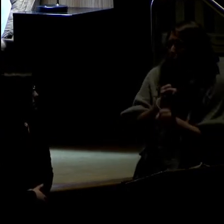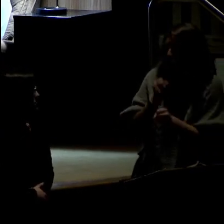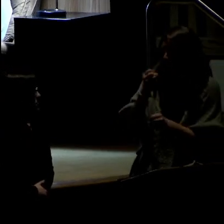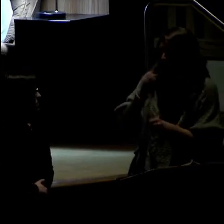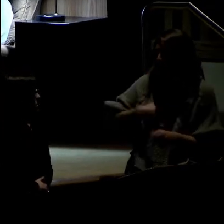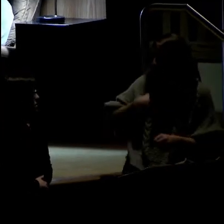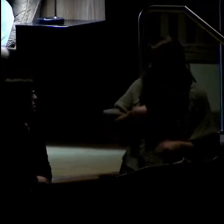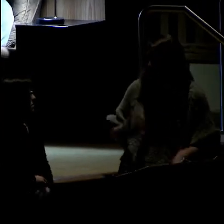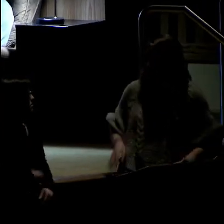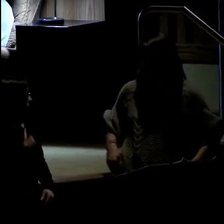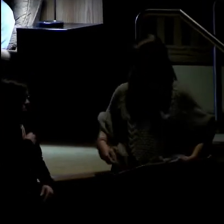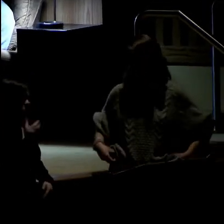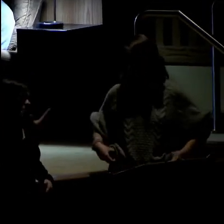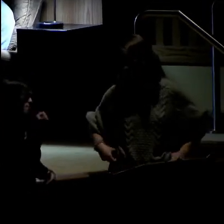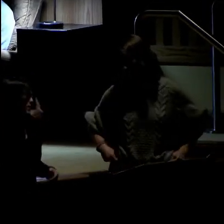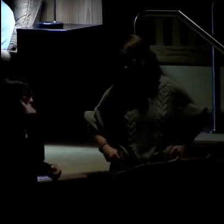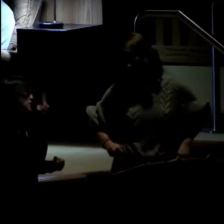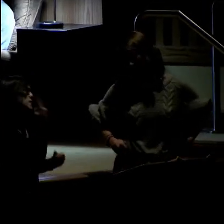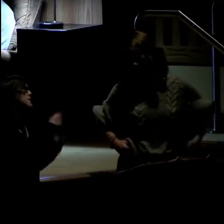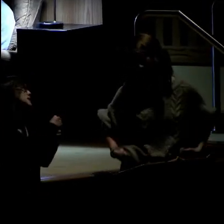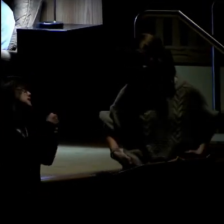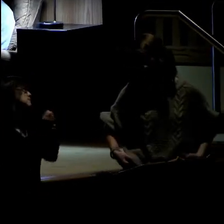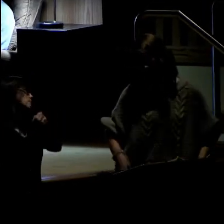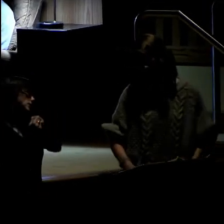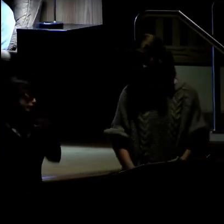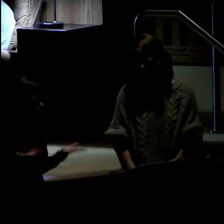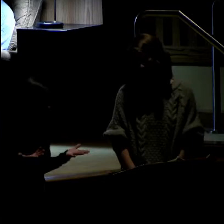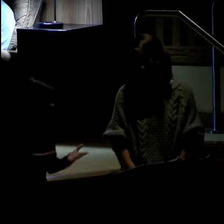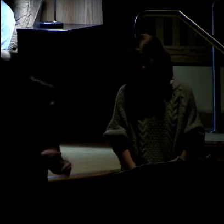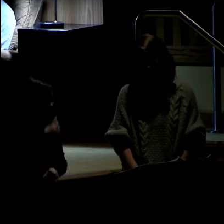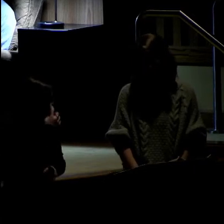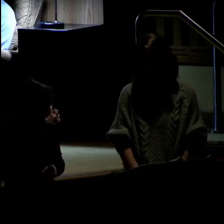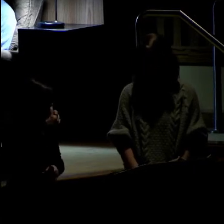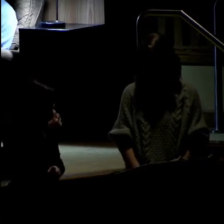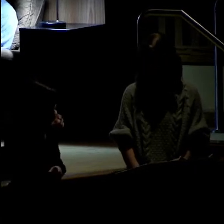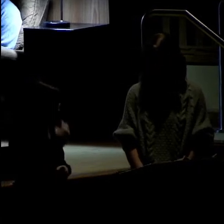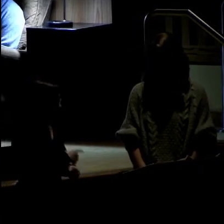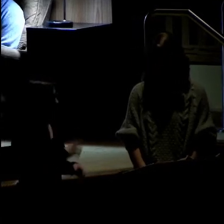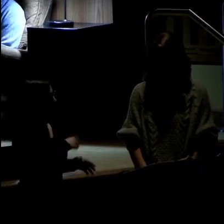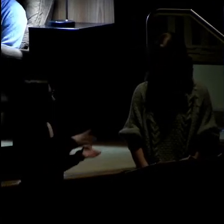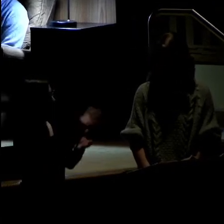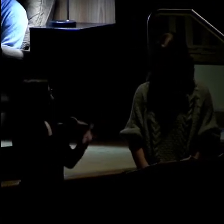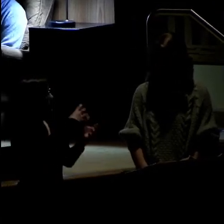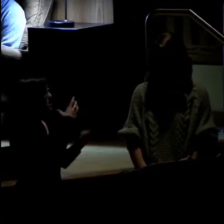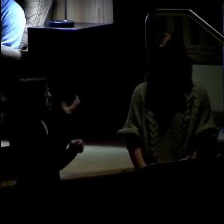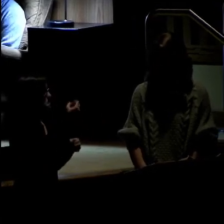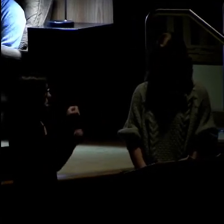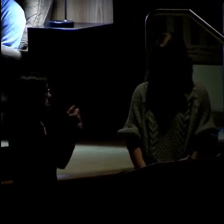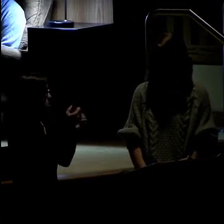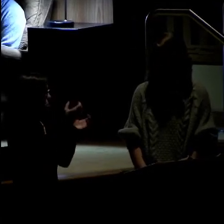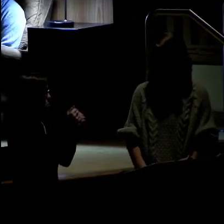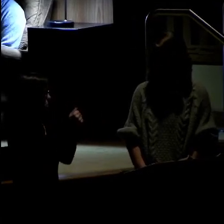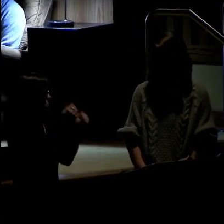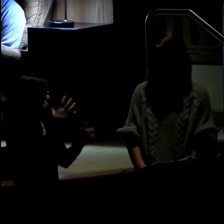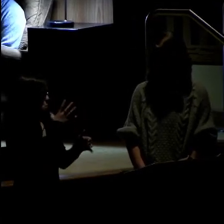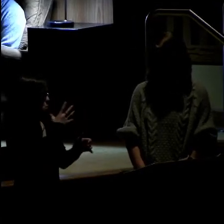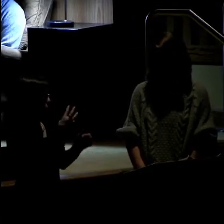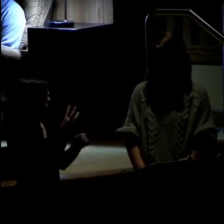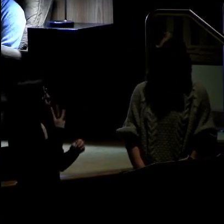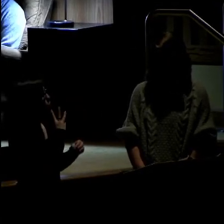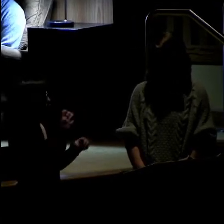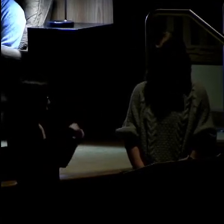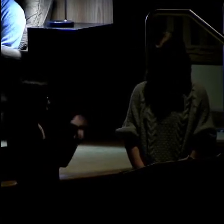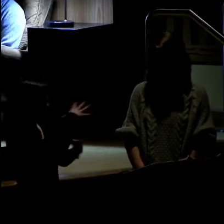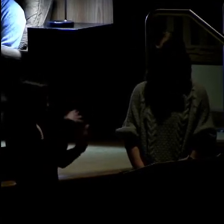sorry, Sammy. That milk's for something special. Just get some canned milk out of the cupboard and mix it with water in the pitcher over there. It's just as good. Just as good? You're right,